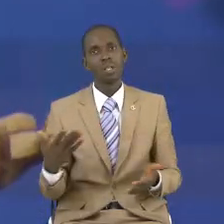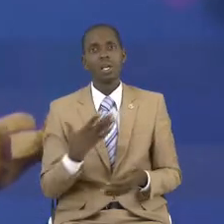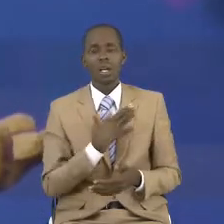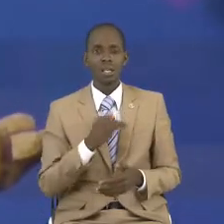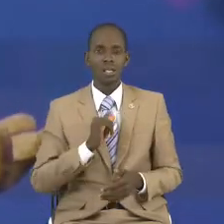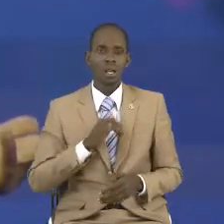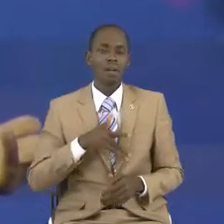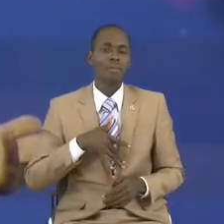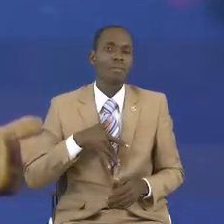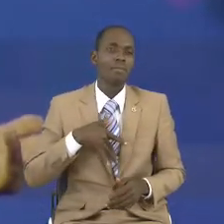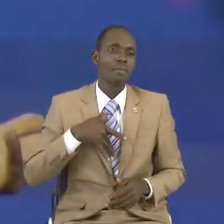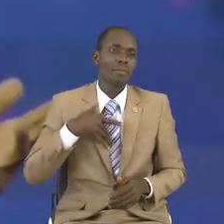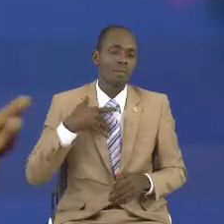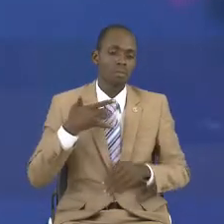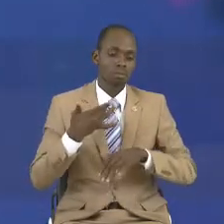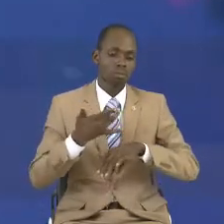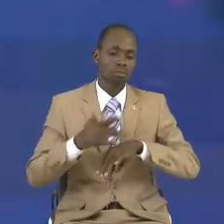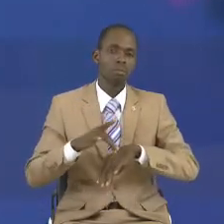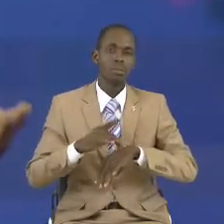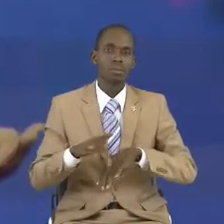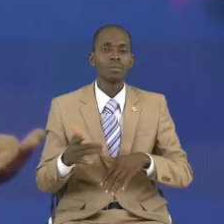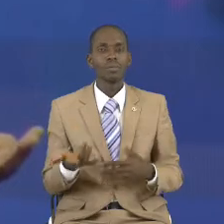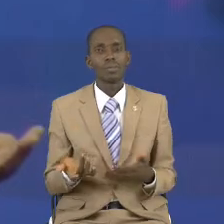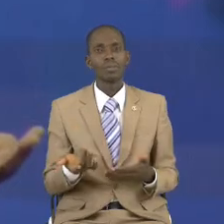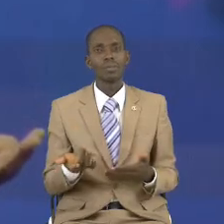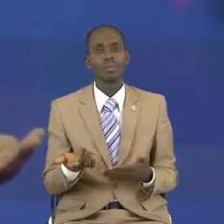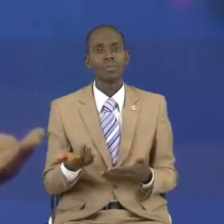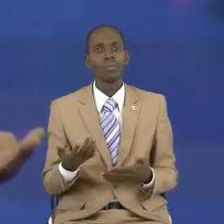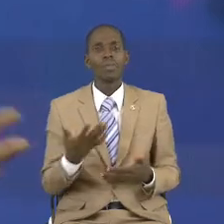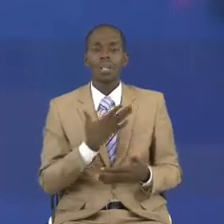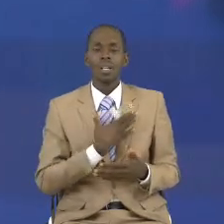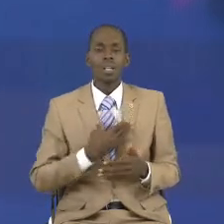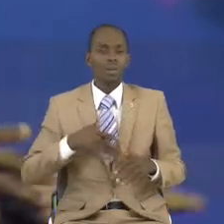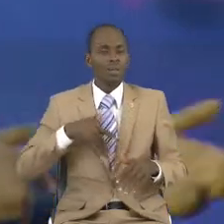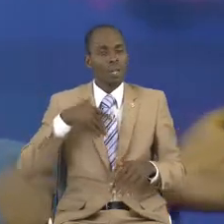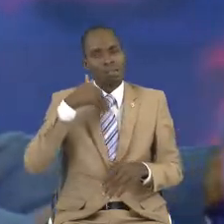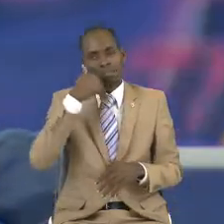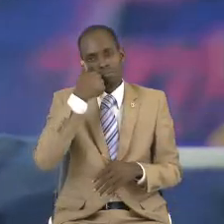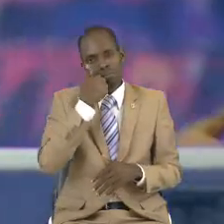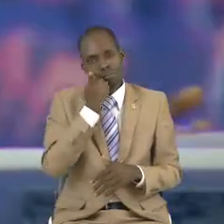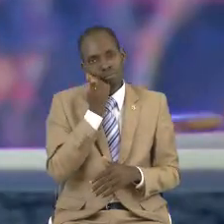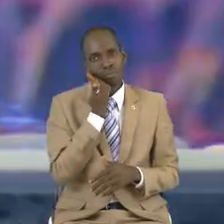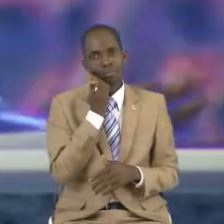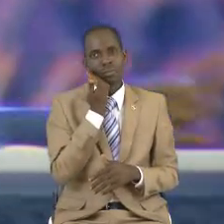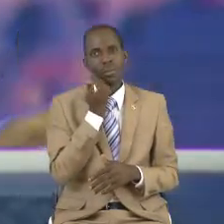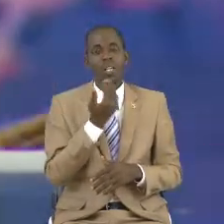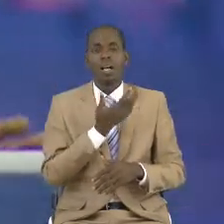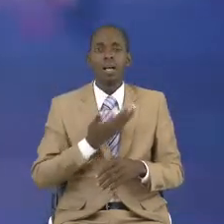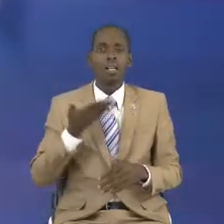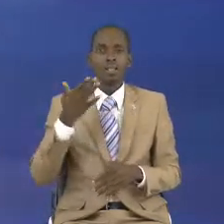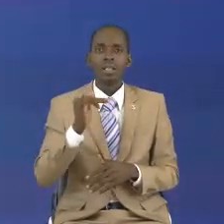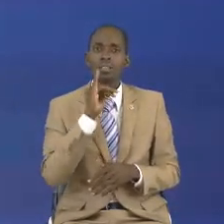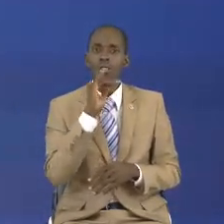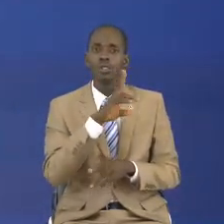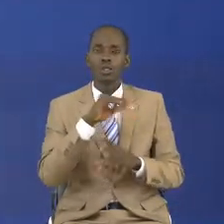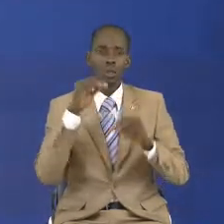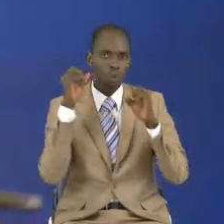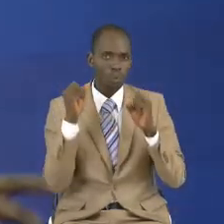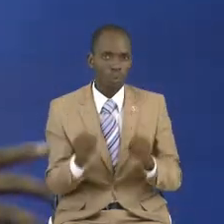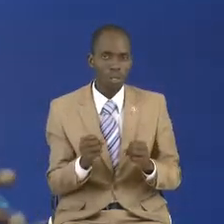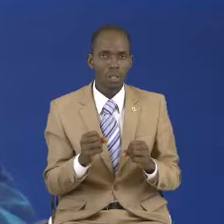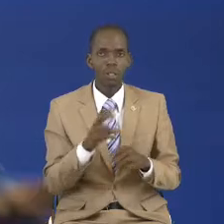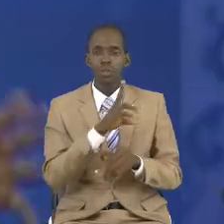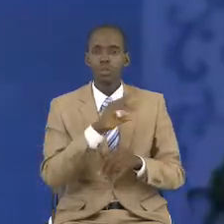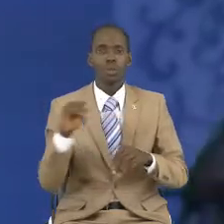naked and ashamed and there is no power there is no authority